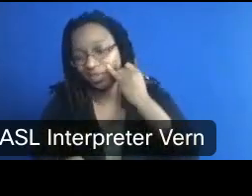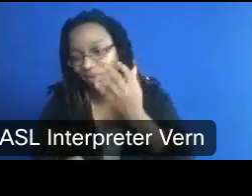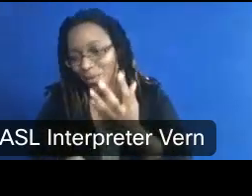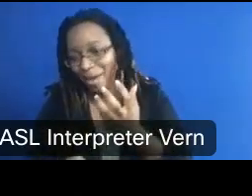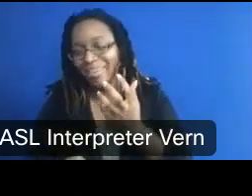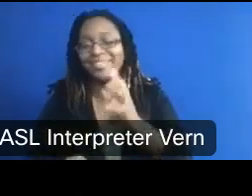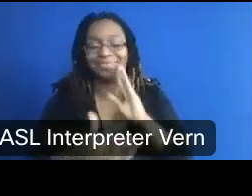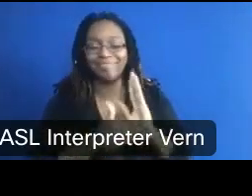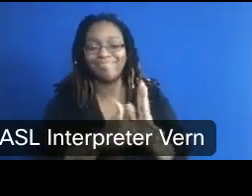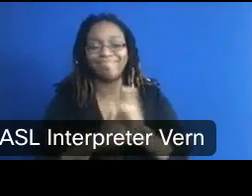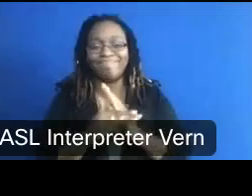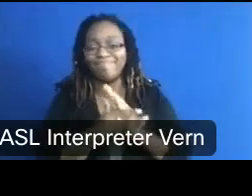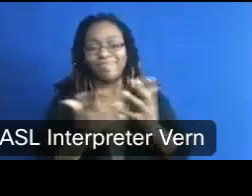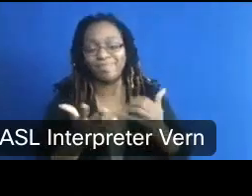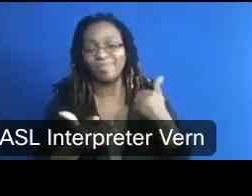together.